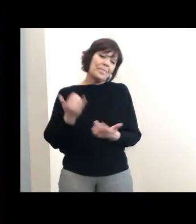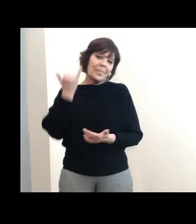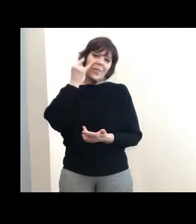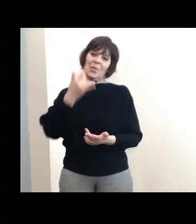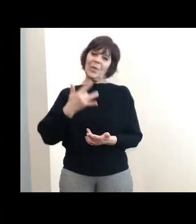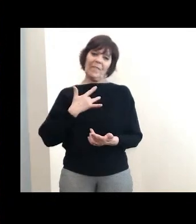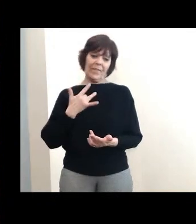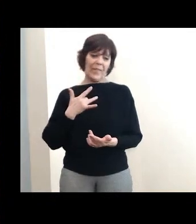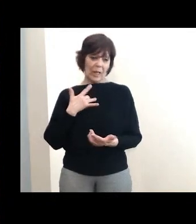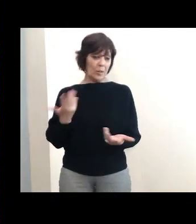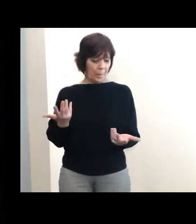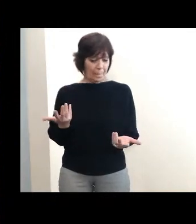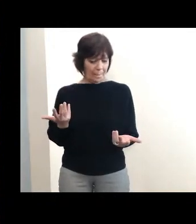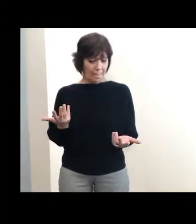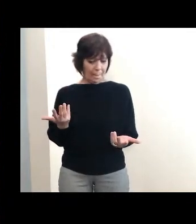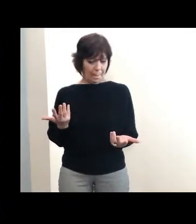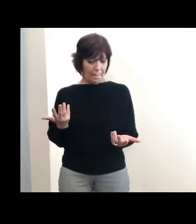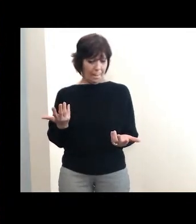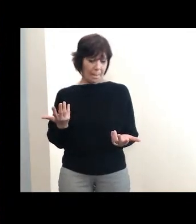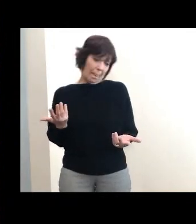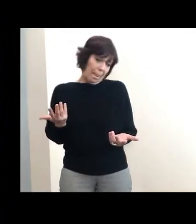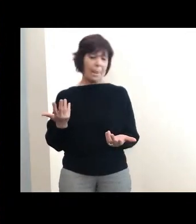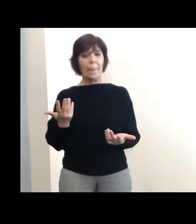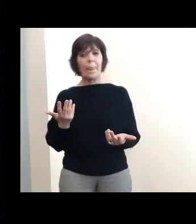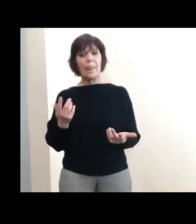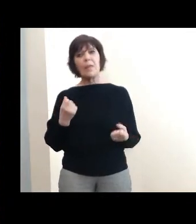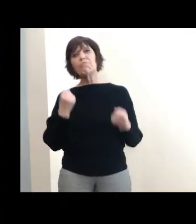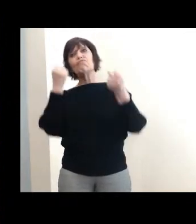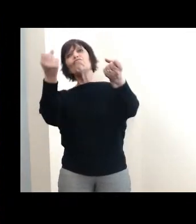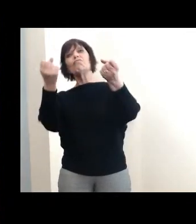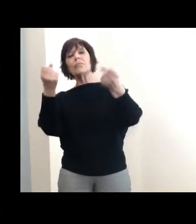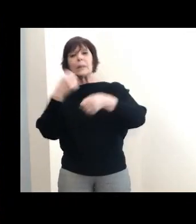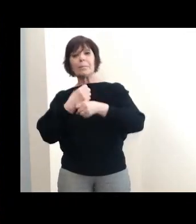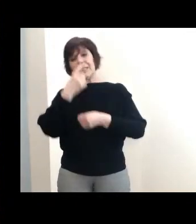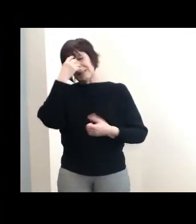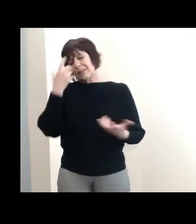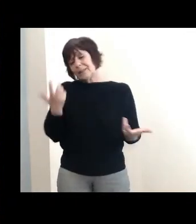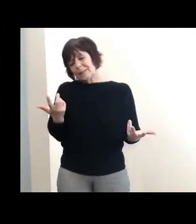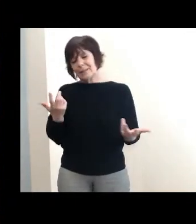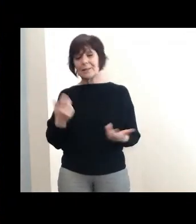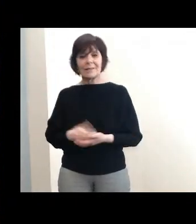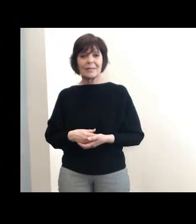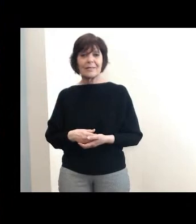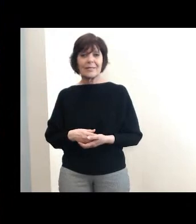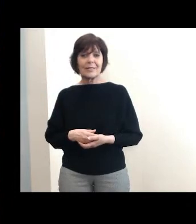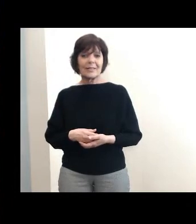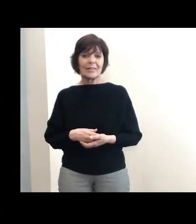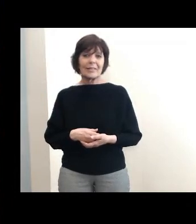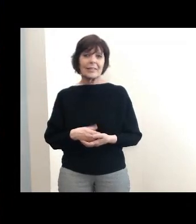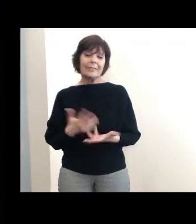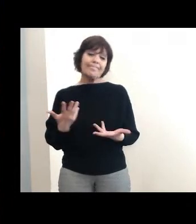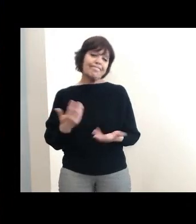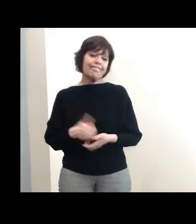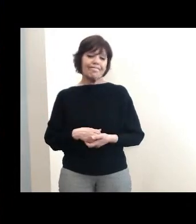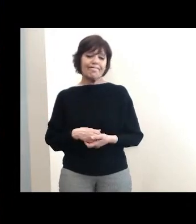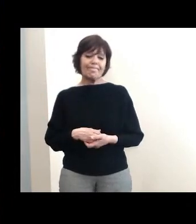feel that it's an okay trip, it would probably make sense to go over 2 days, get there like the night before, stay